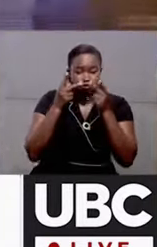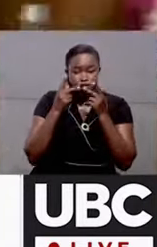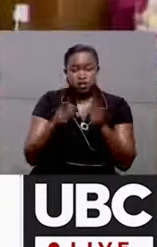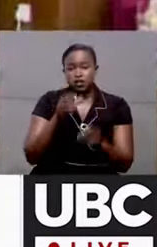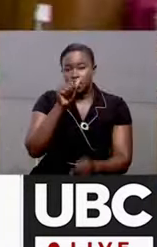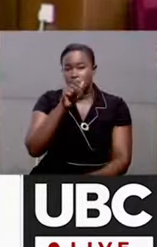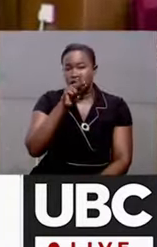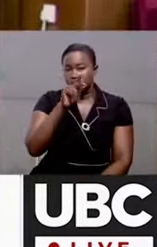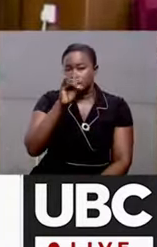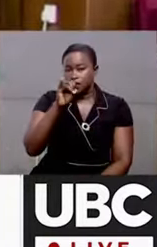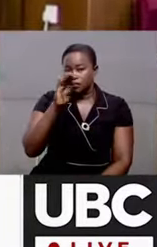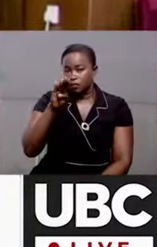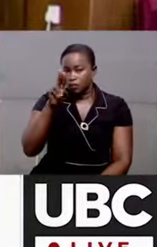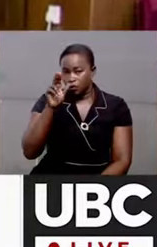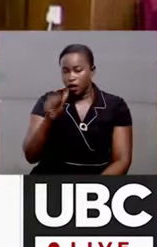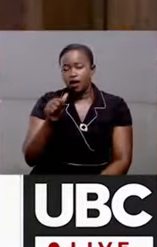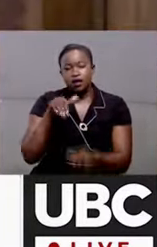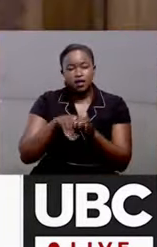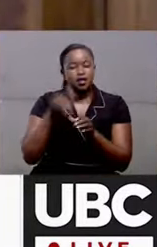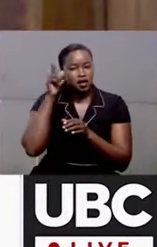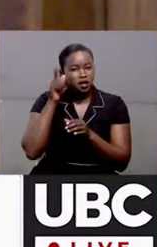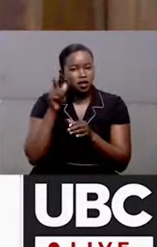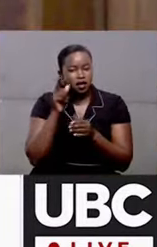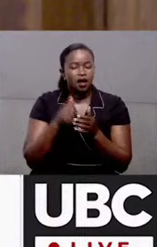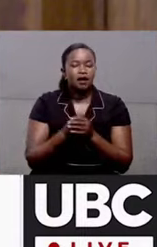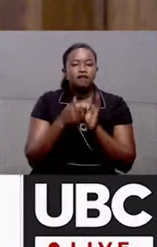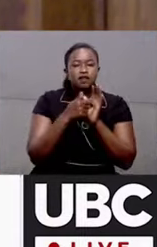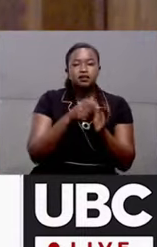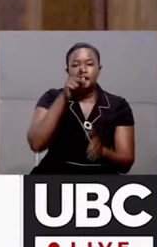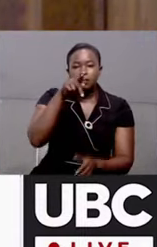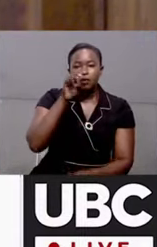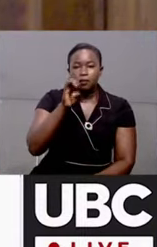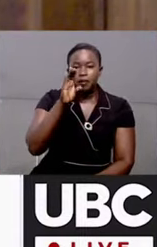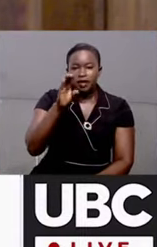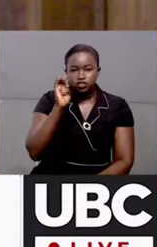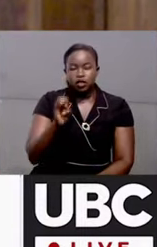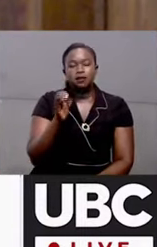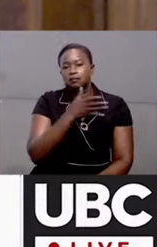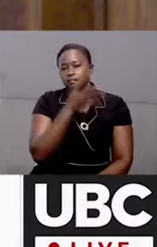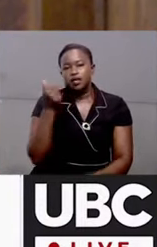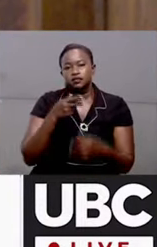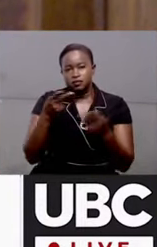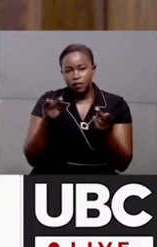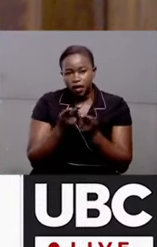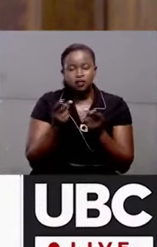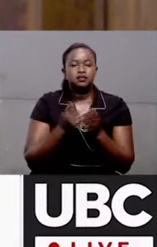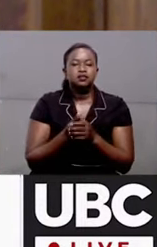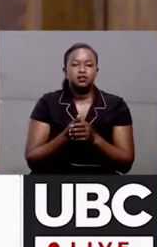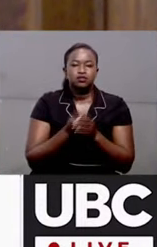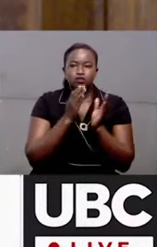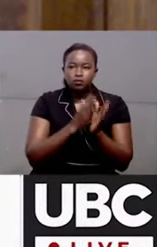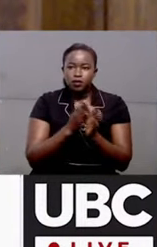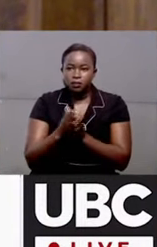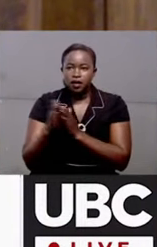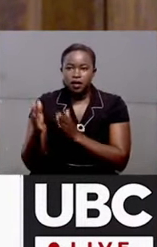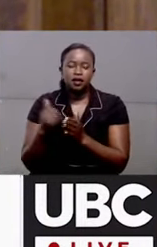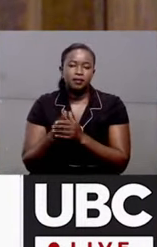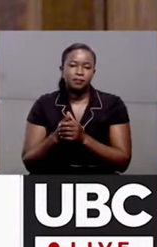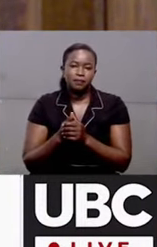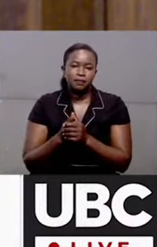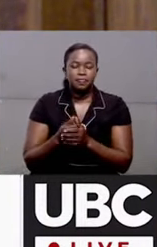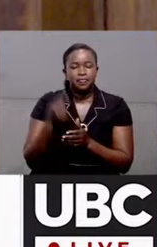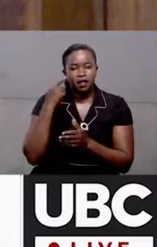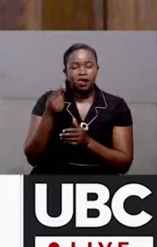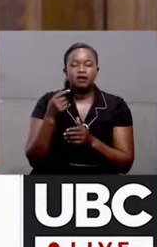Lira, a stadium like Paje Stadium would be the best place to prepare for